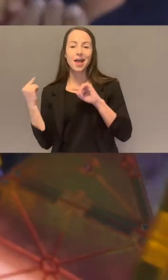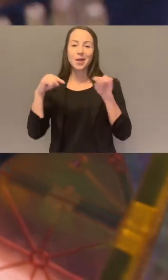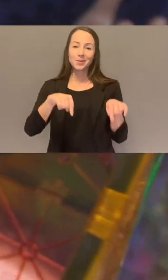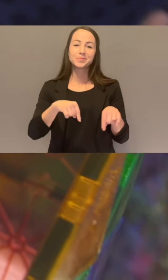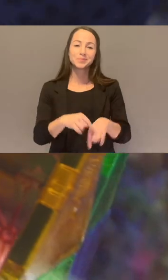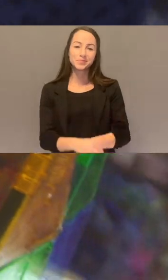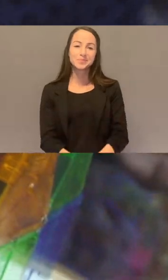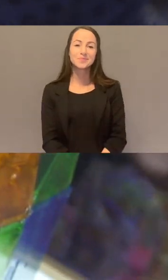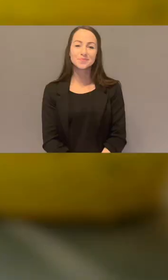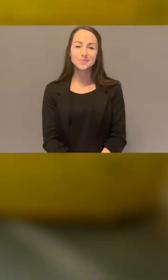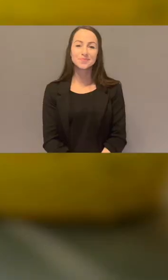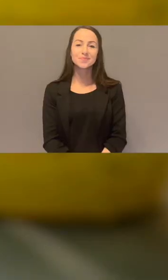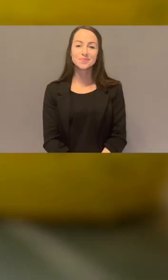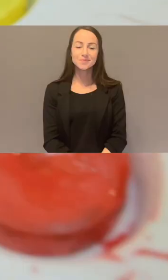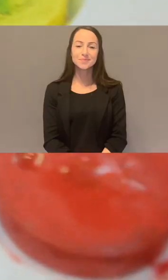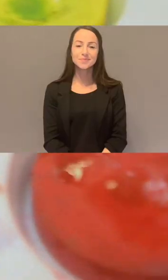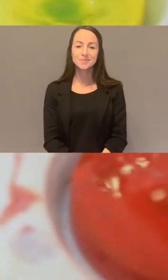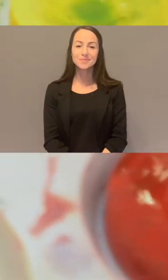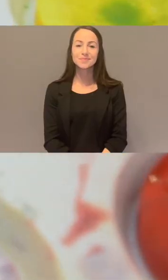about going.